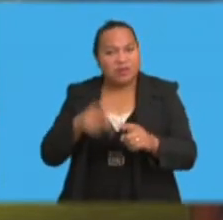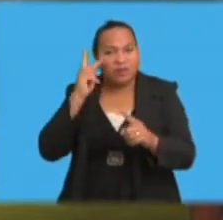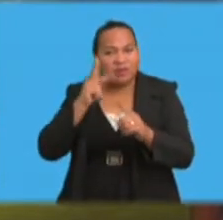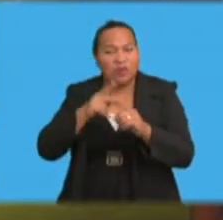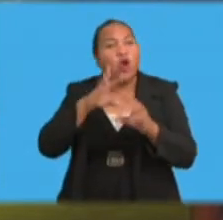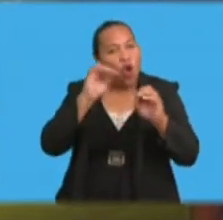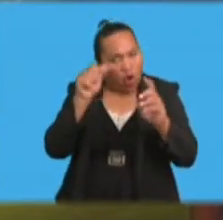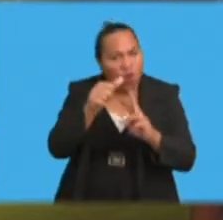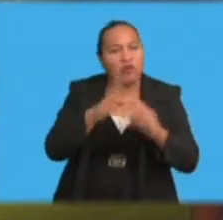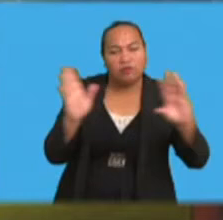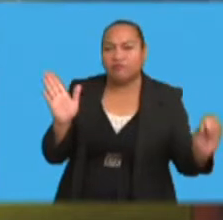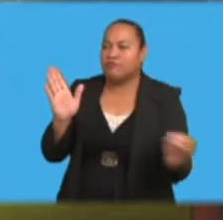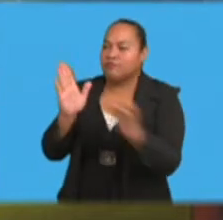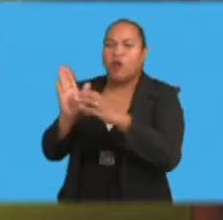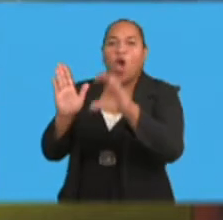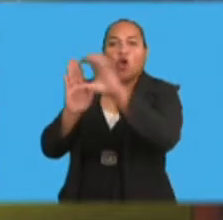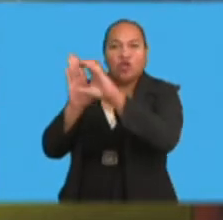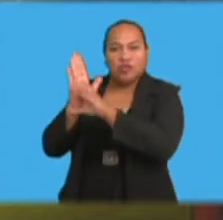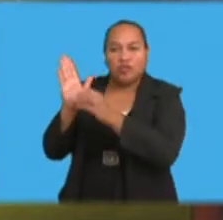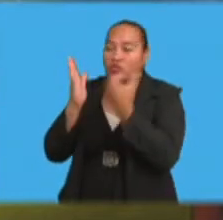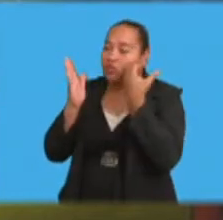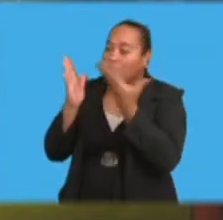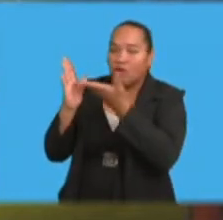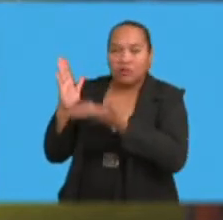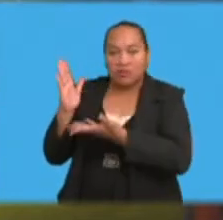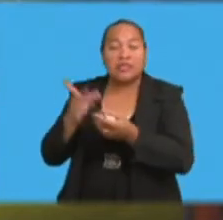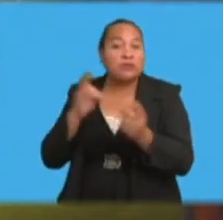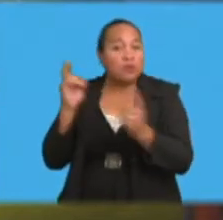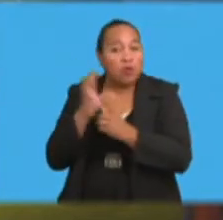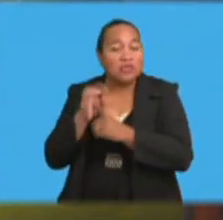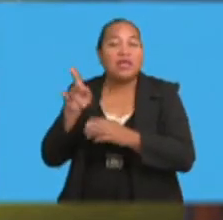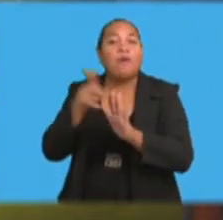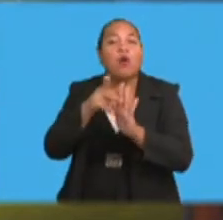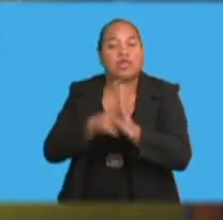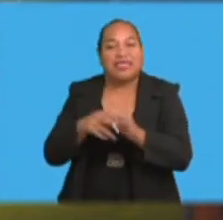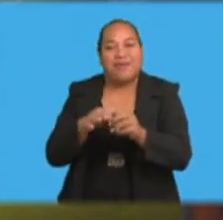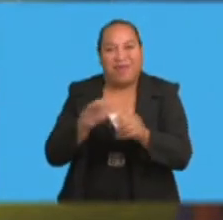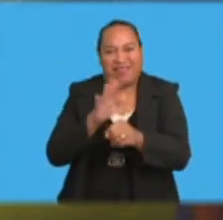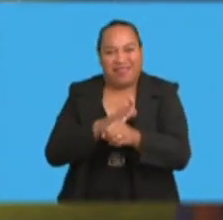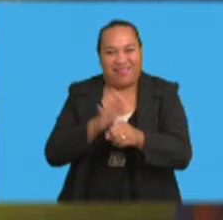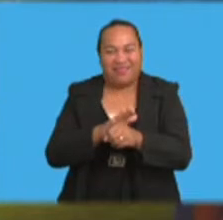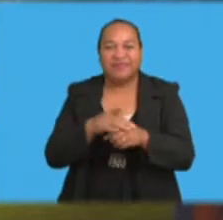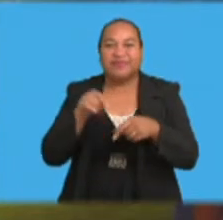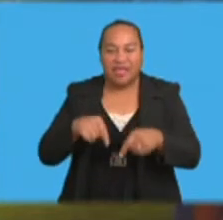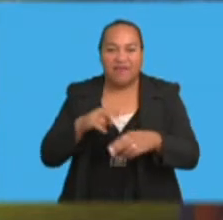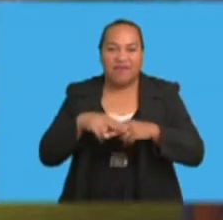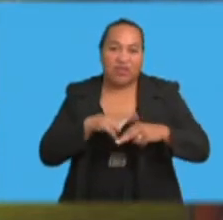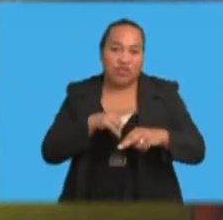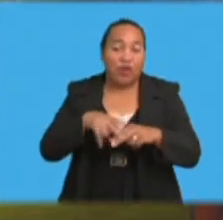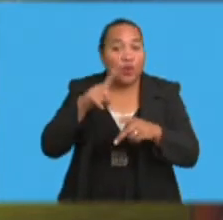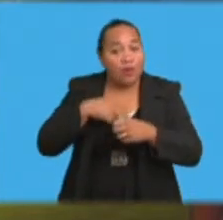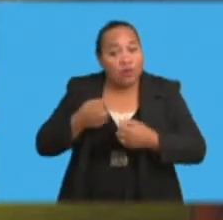the Constitution, reflecting its significant importance as a policy-making institution in Fiji. Madam Speaker, we have provided